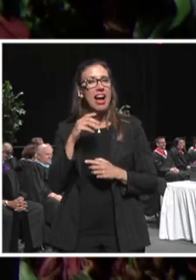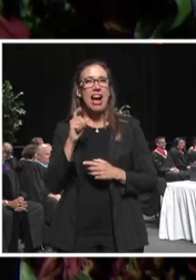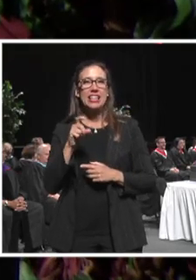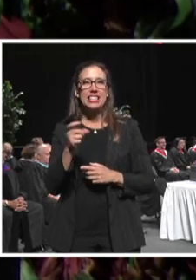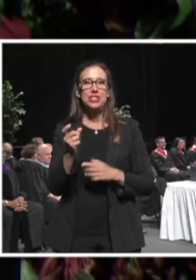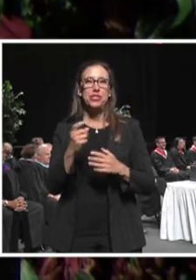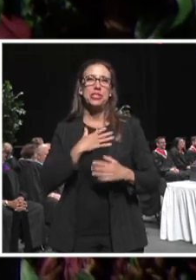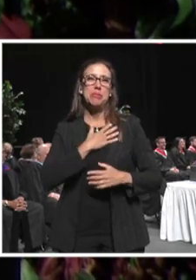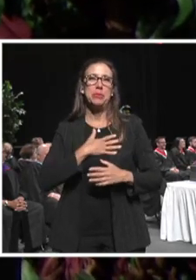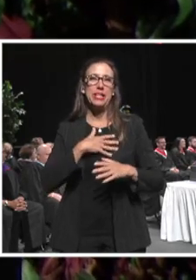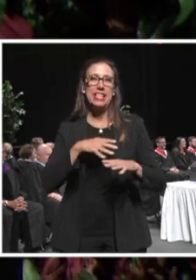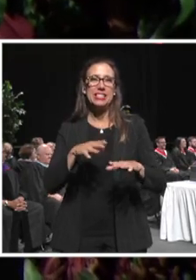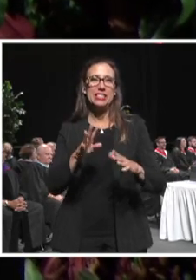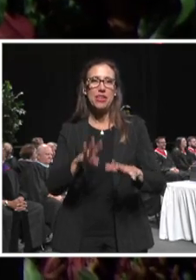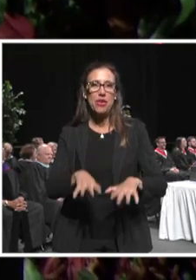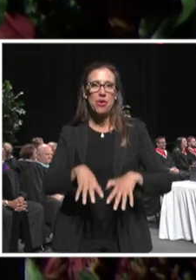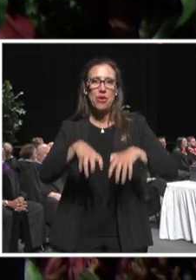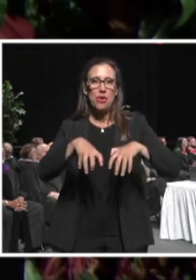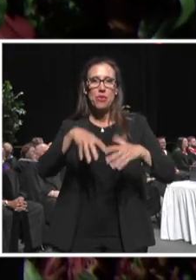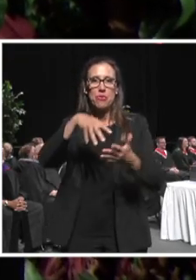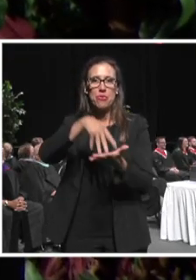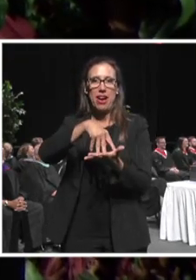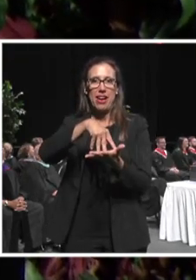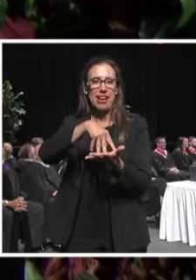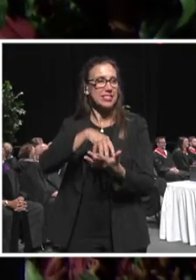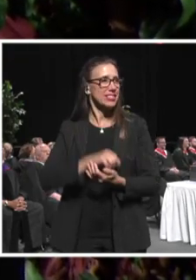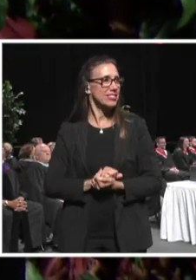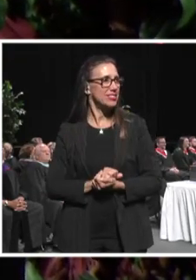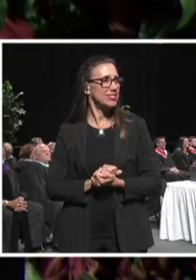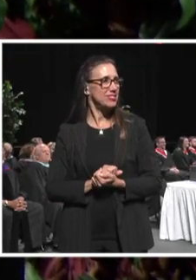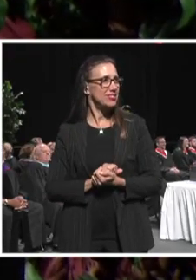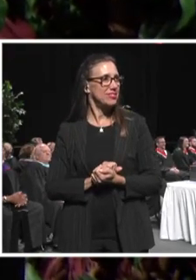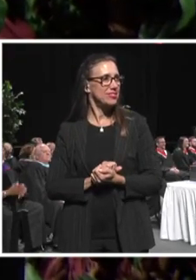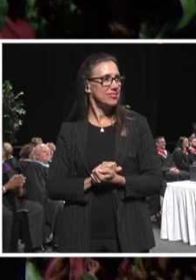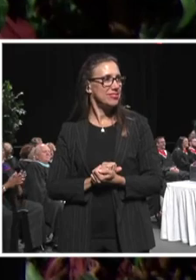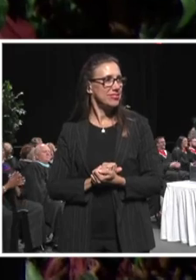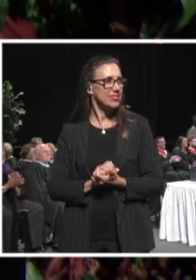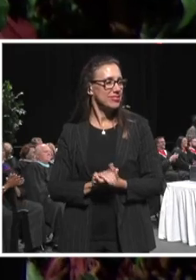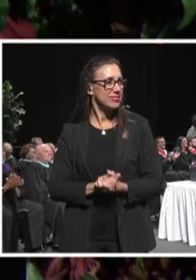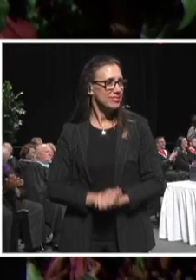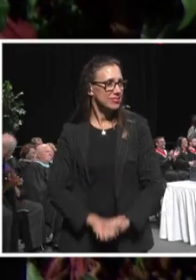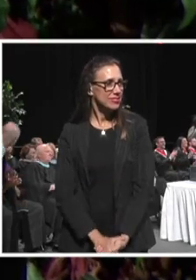please rise for the confirmation of your graduation.